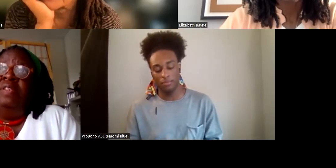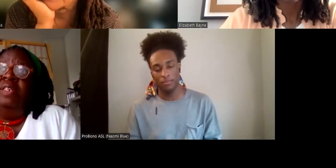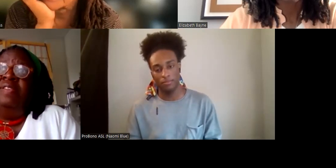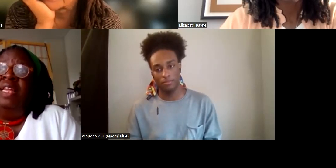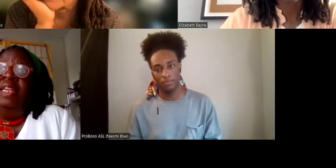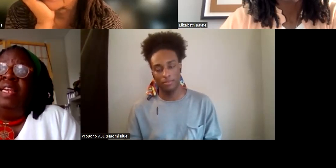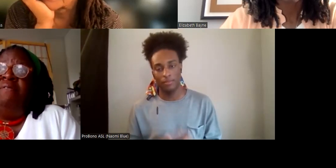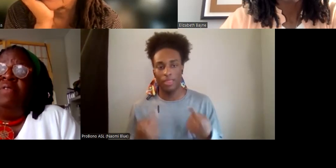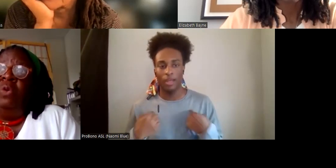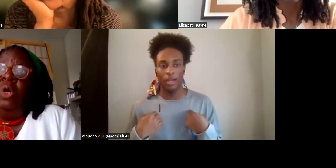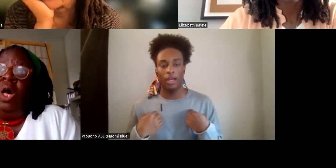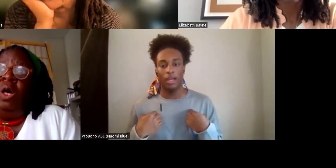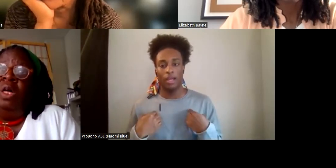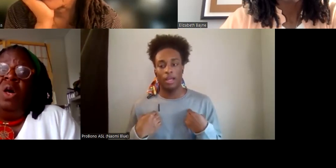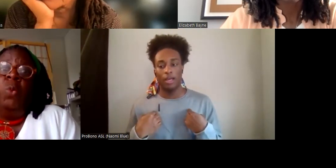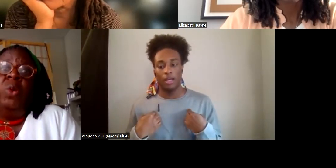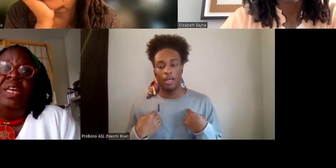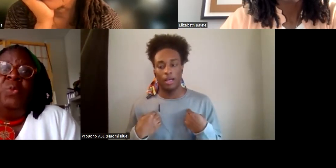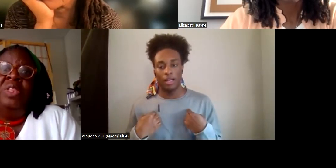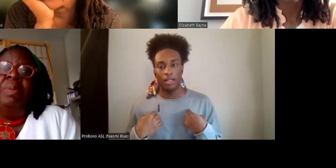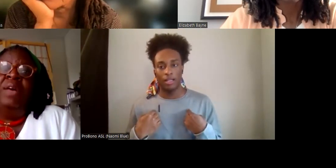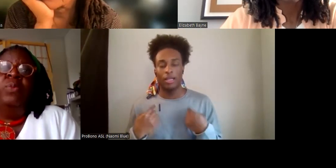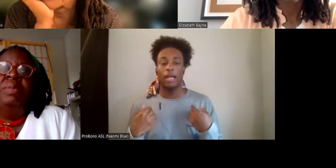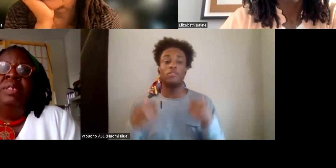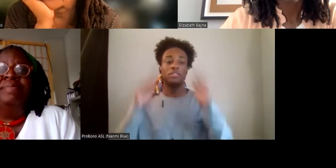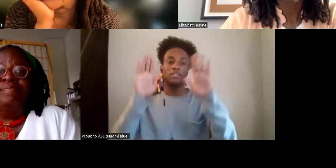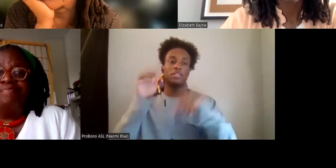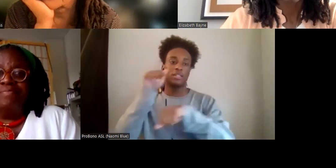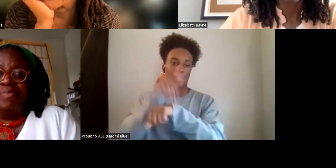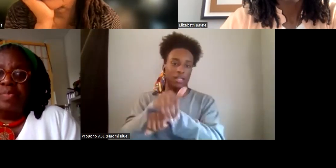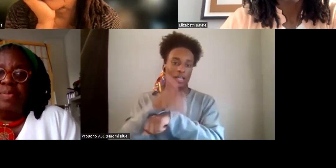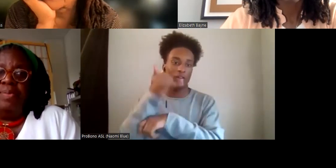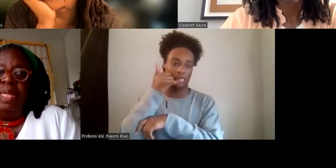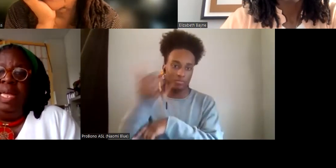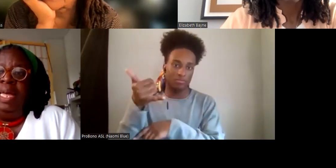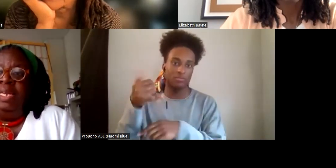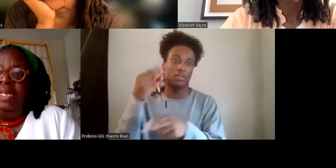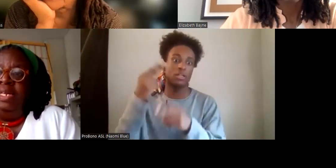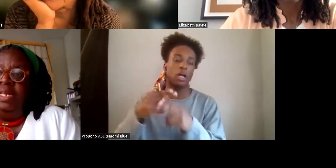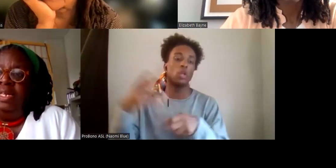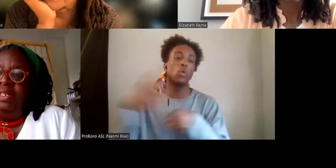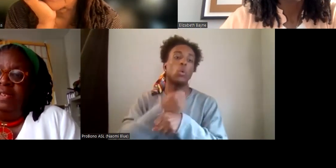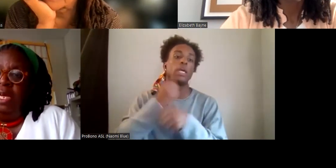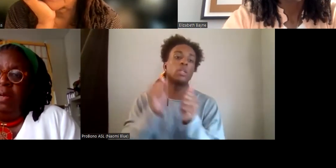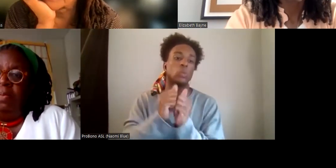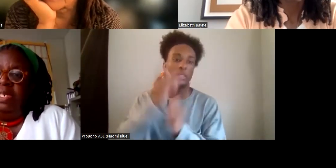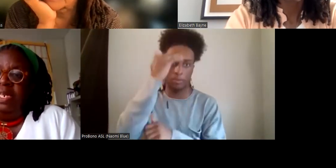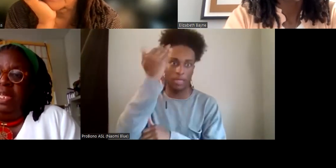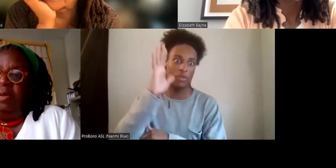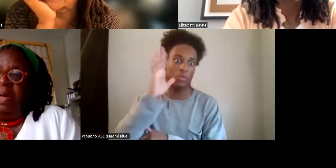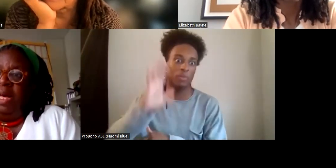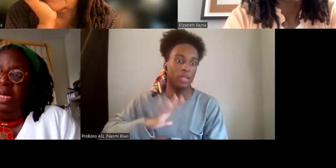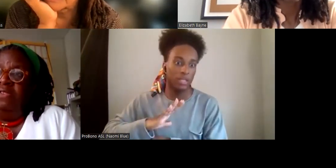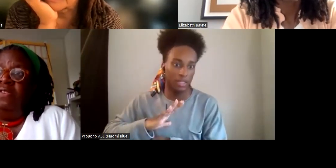there is a Sunday night phone call called Win with Black Women, and it is